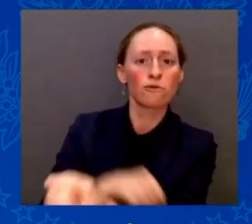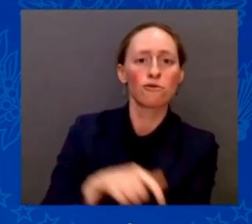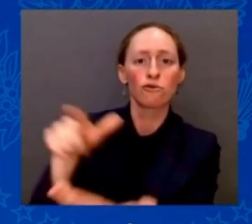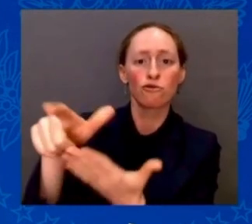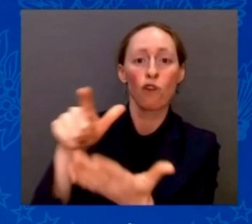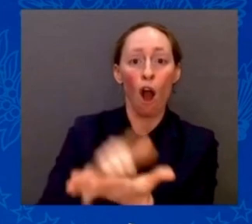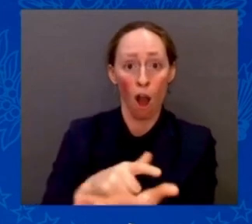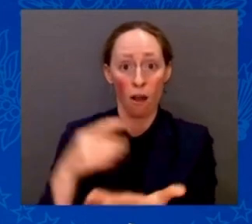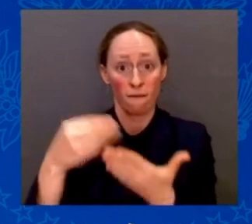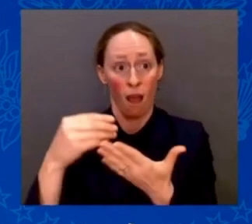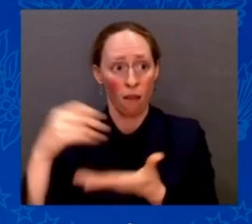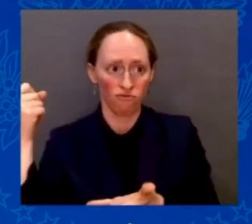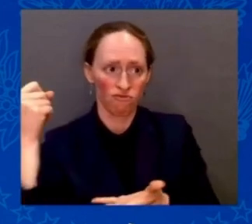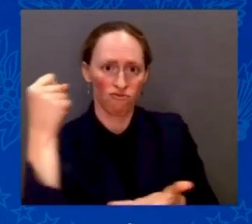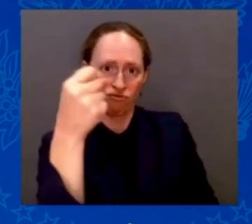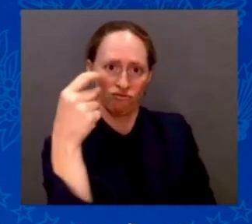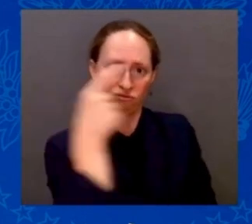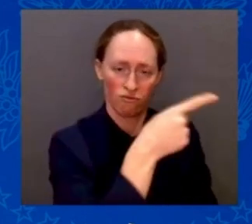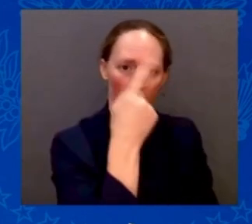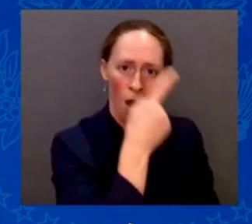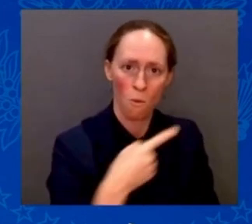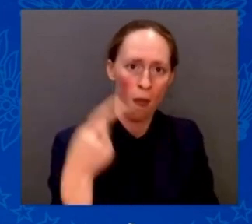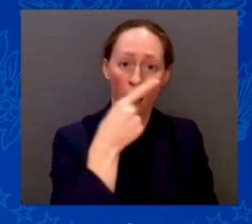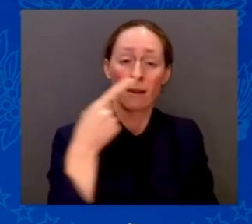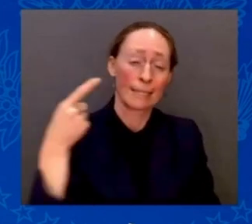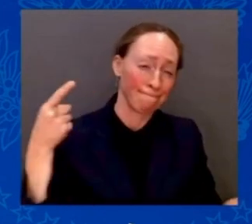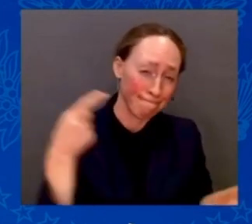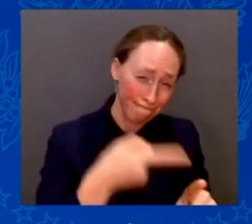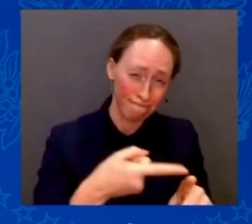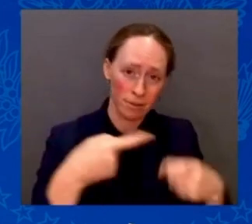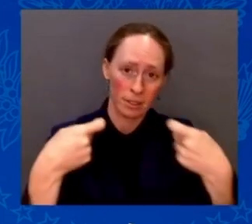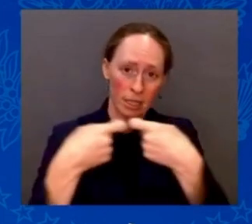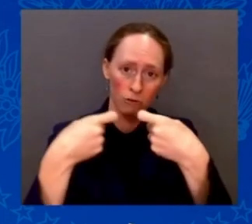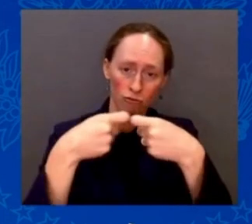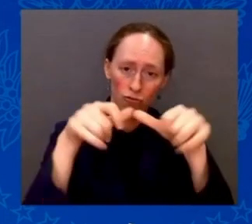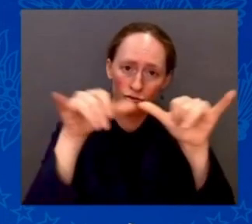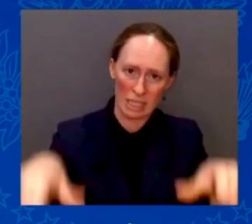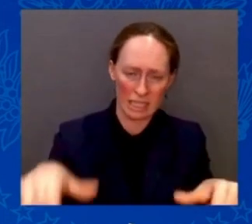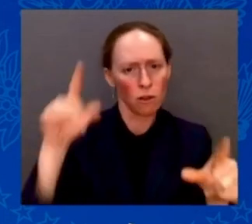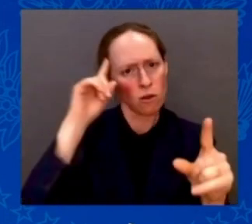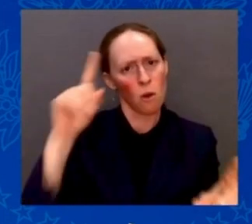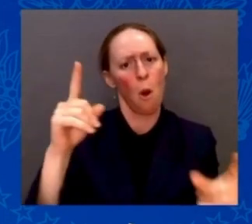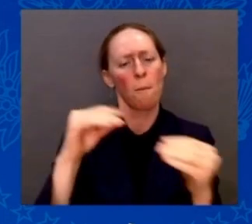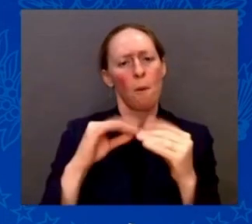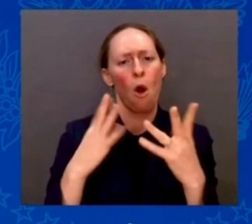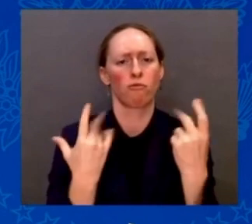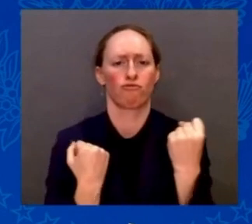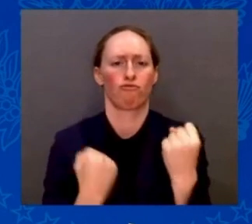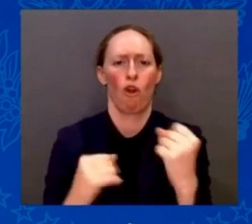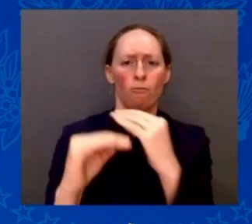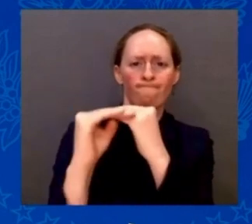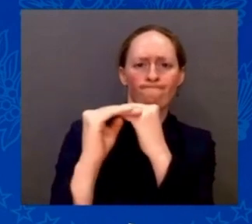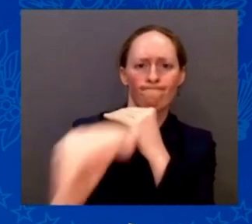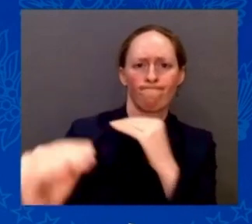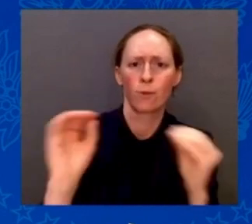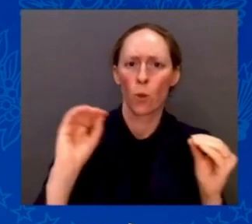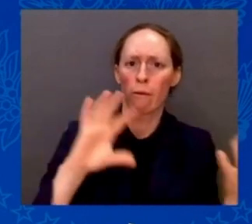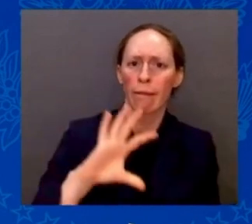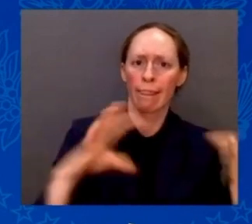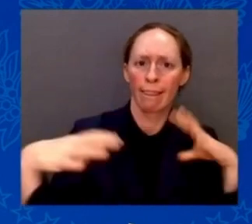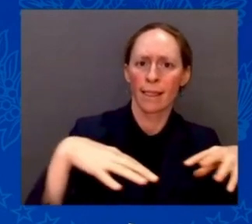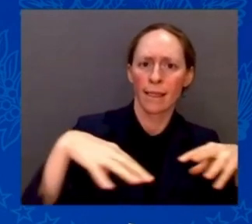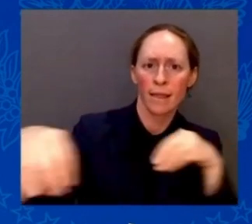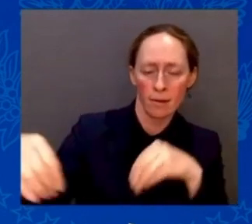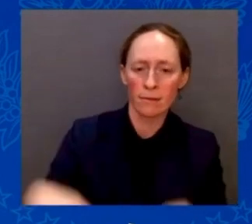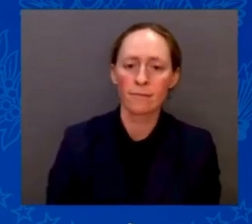talk about. I know when we start talking about the grid, the average American out there thinks, what are we talking about? Well, the ability to